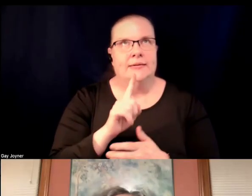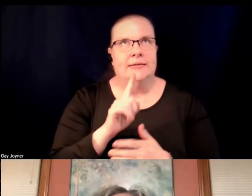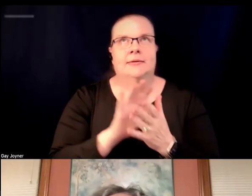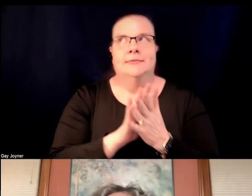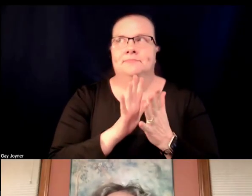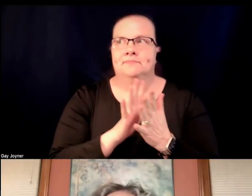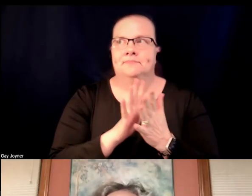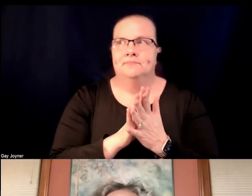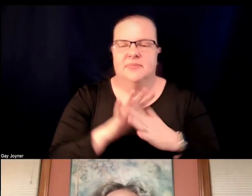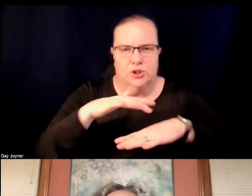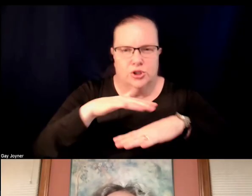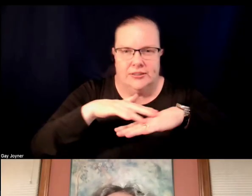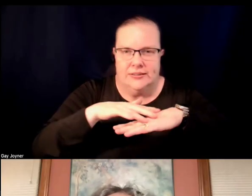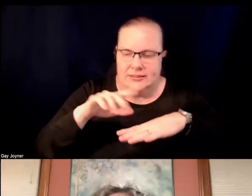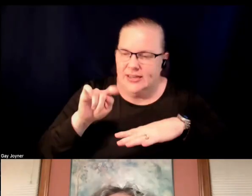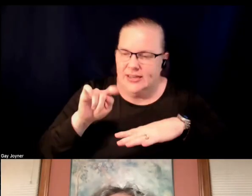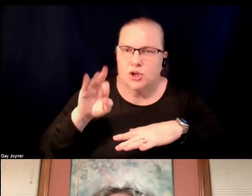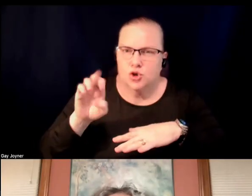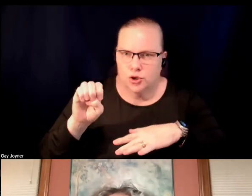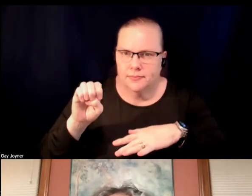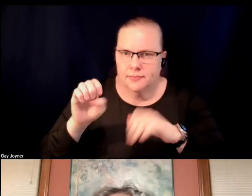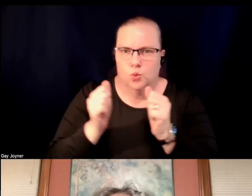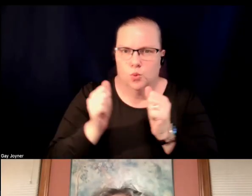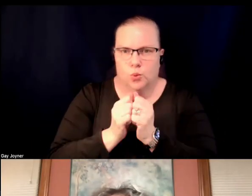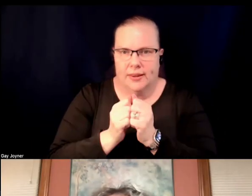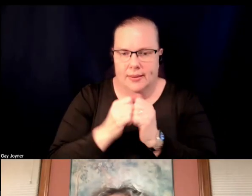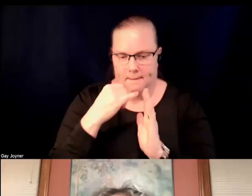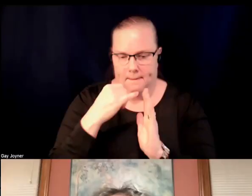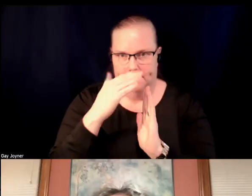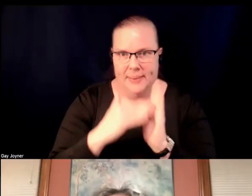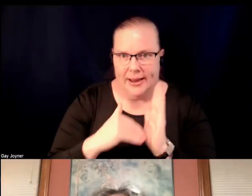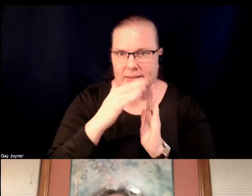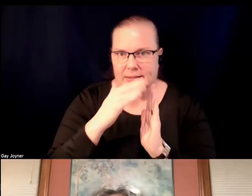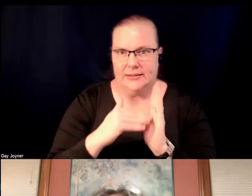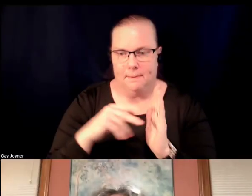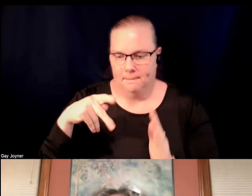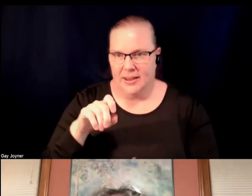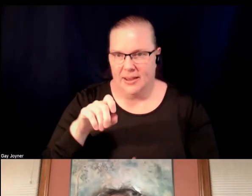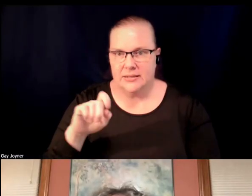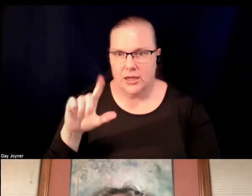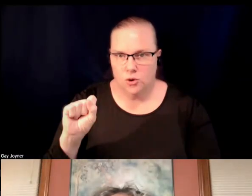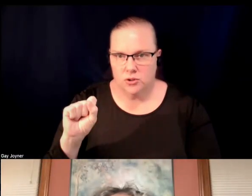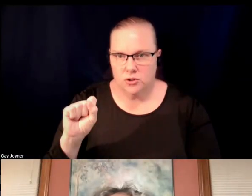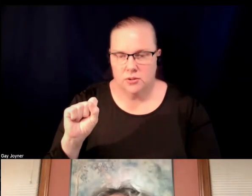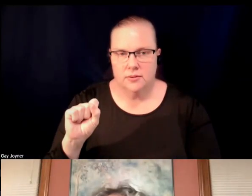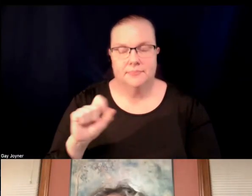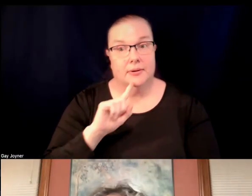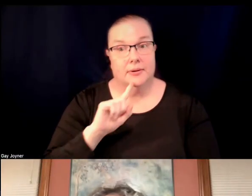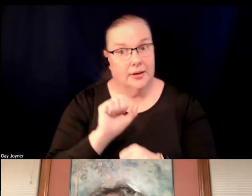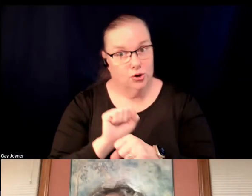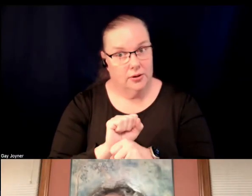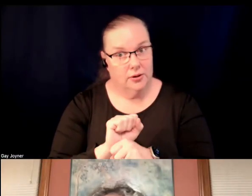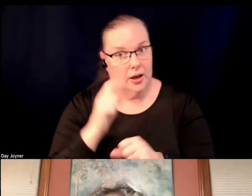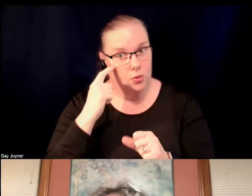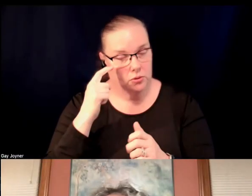there's a texture even with paints and with pastels. And actually, I was surprised. My husband and I went